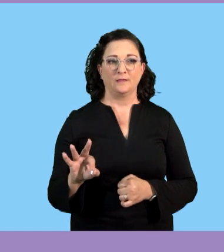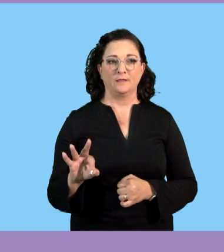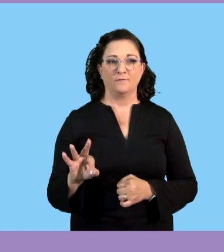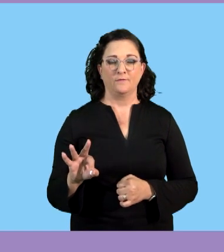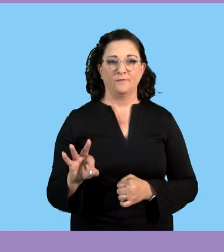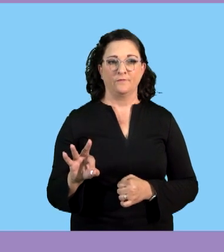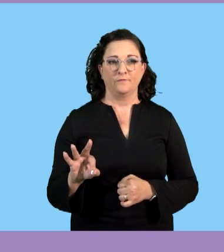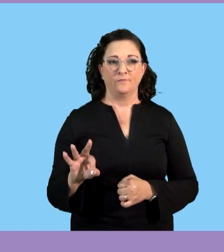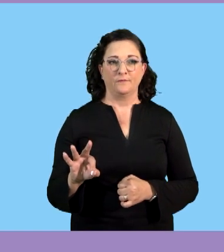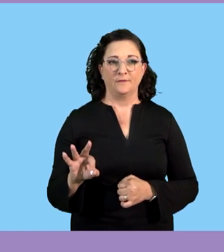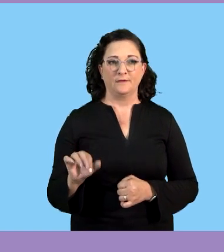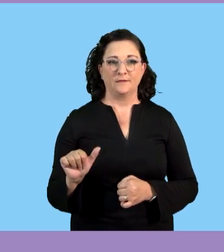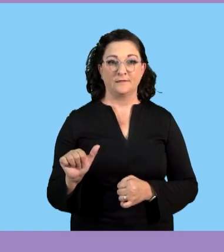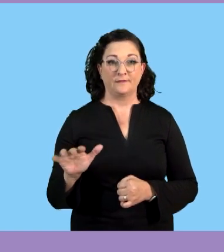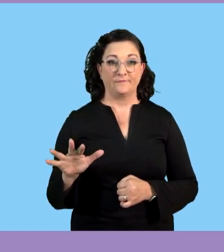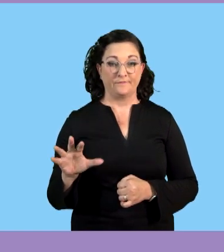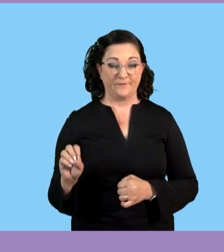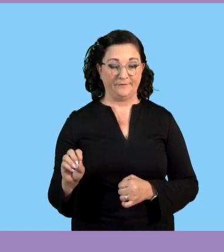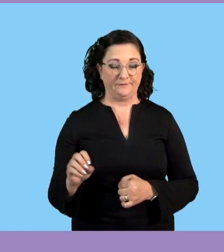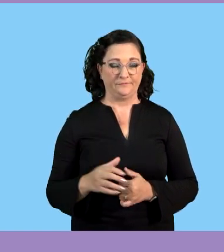143,000, it's